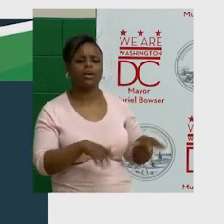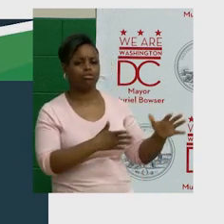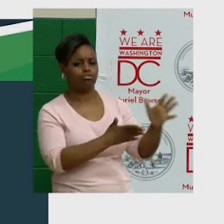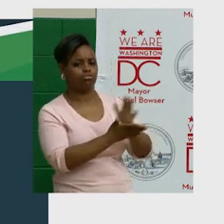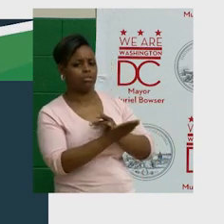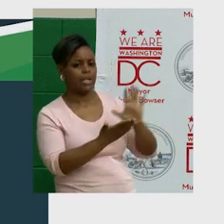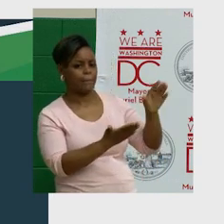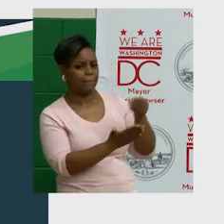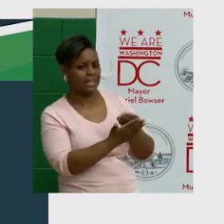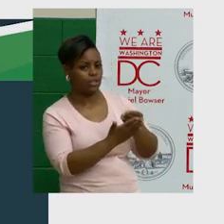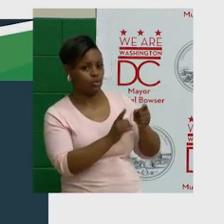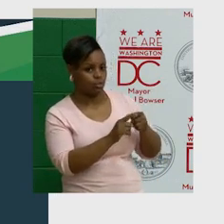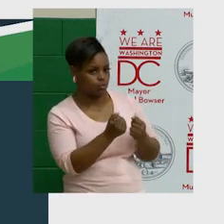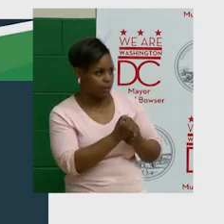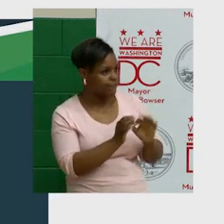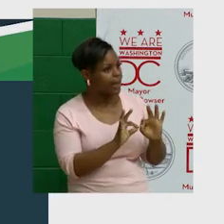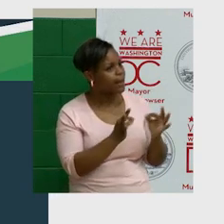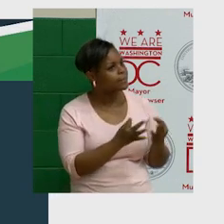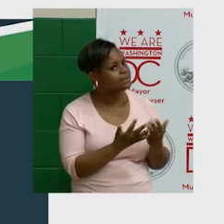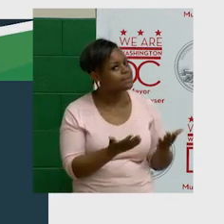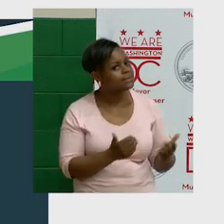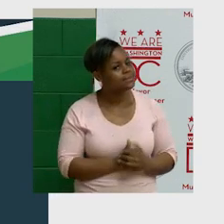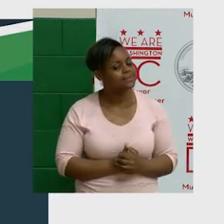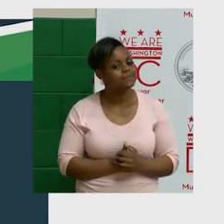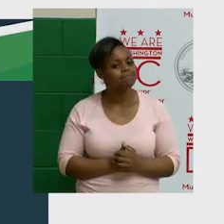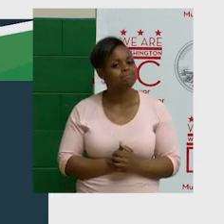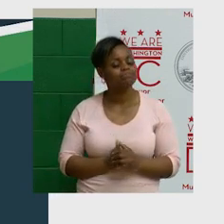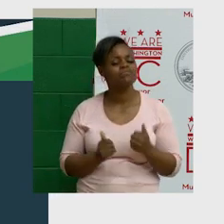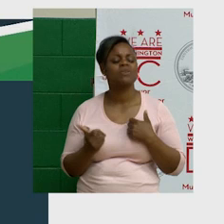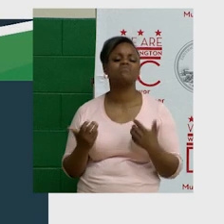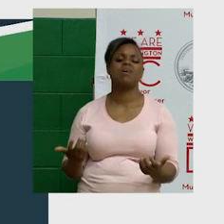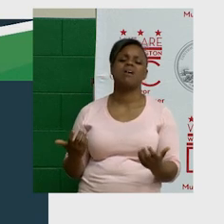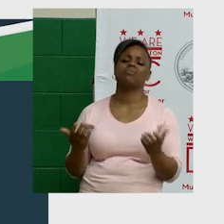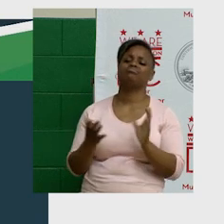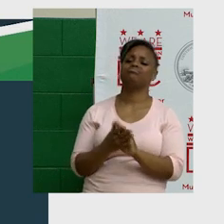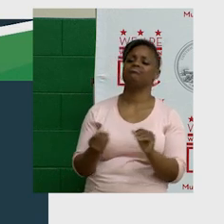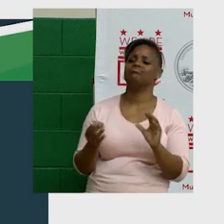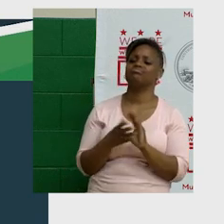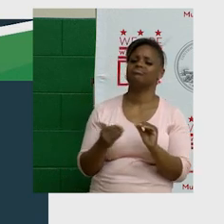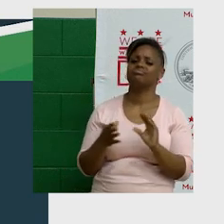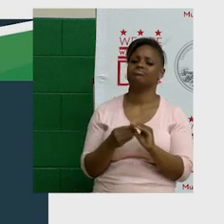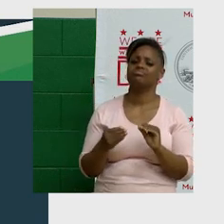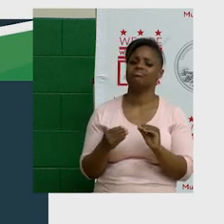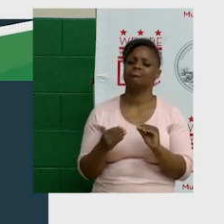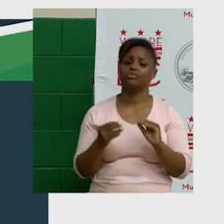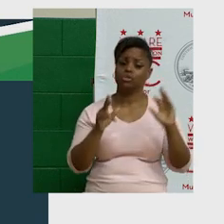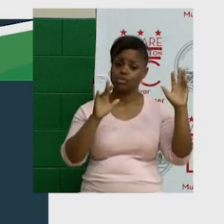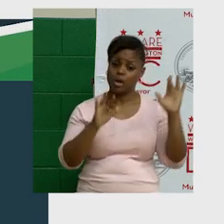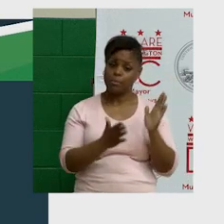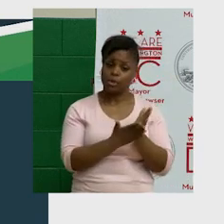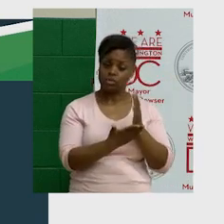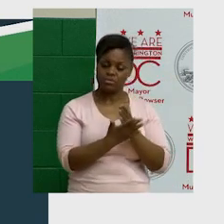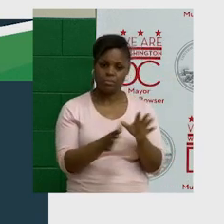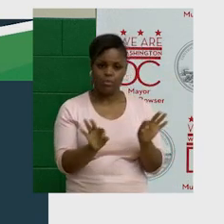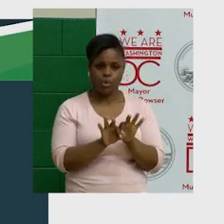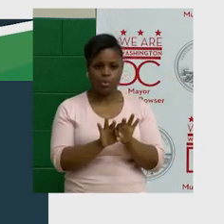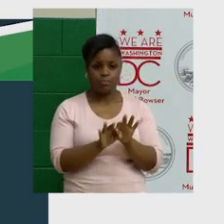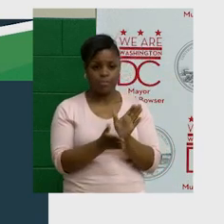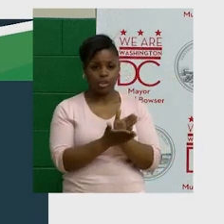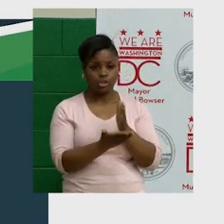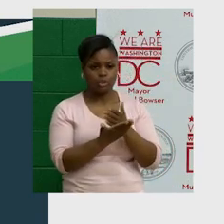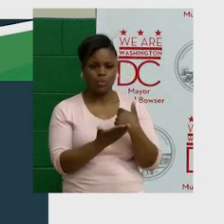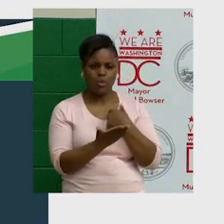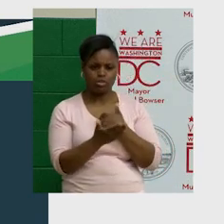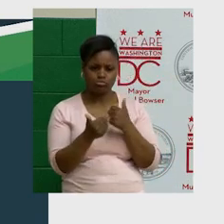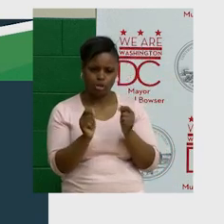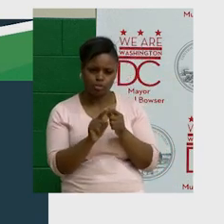the wages that they need to be able to have to support their families. So I just want to say, the snow budget is a really necessary budget. We're trying to